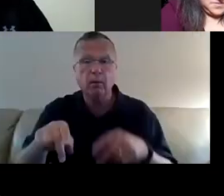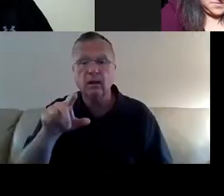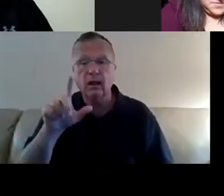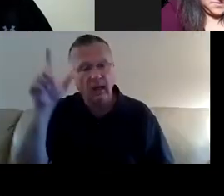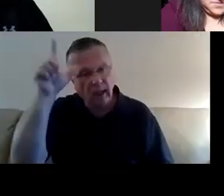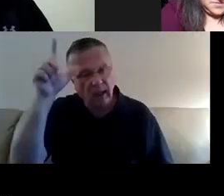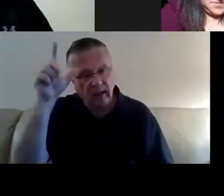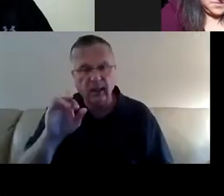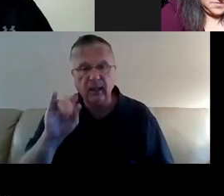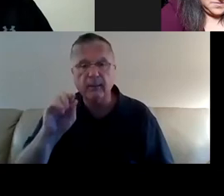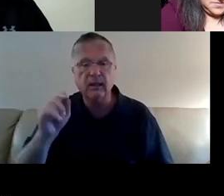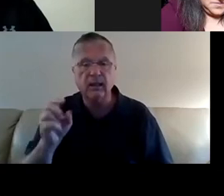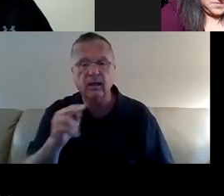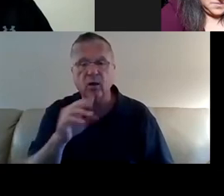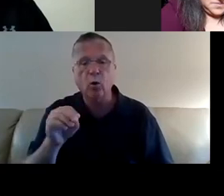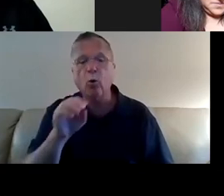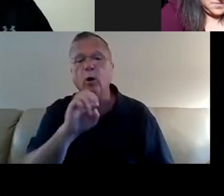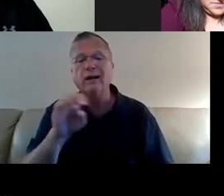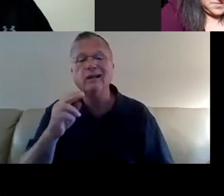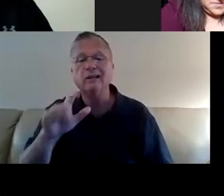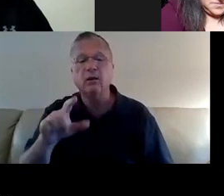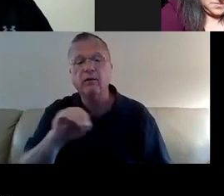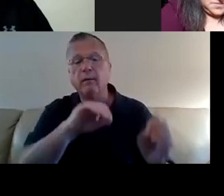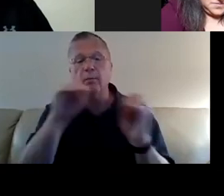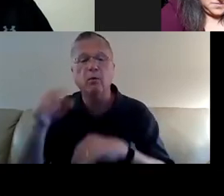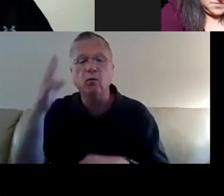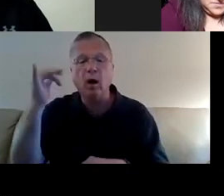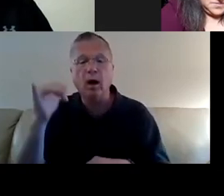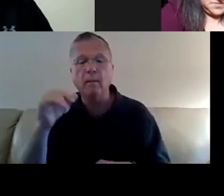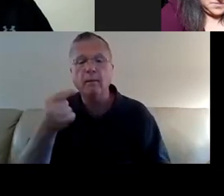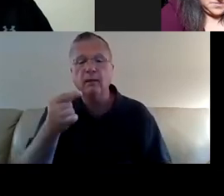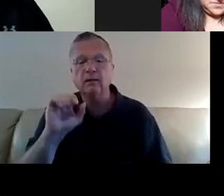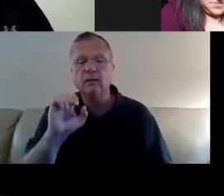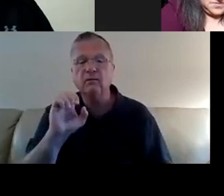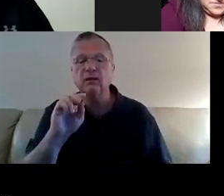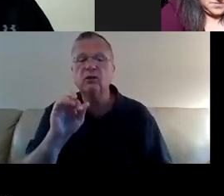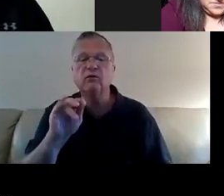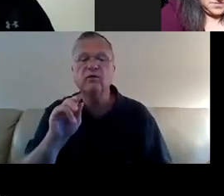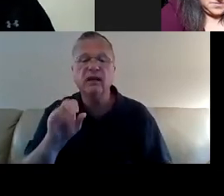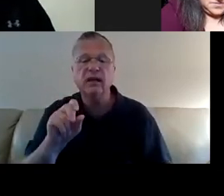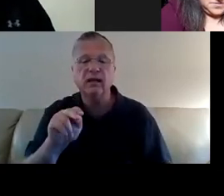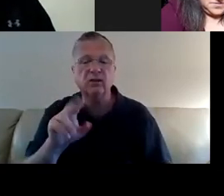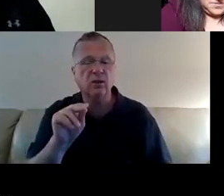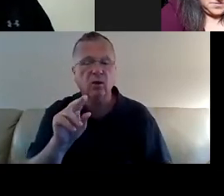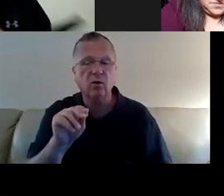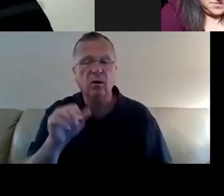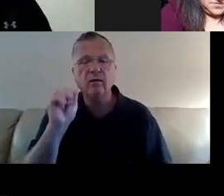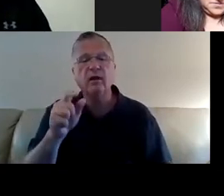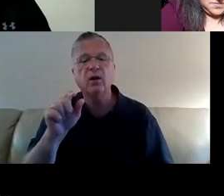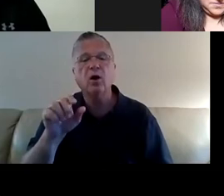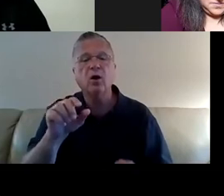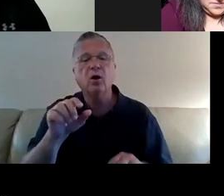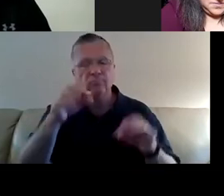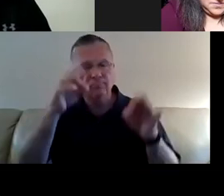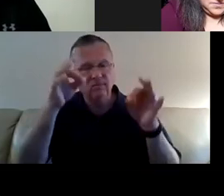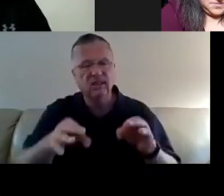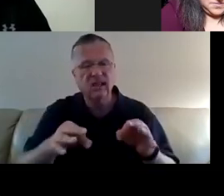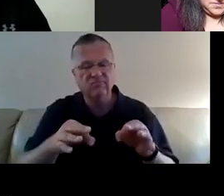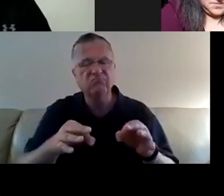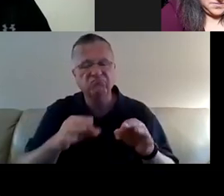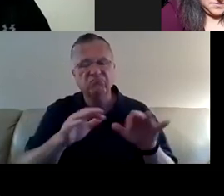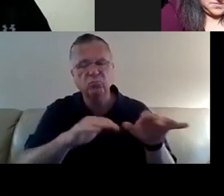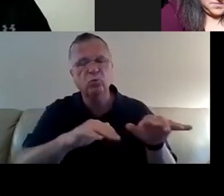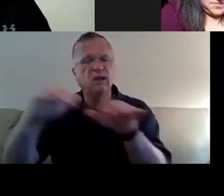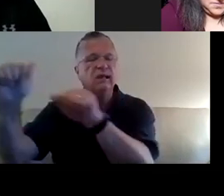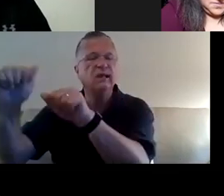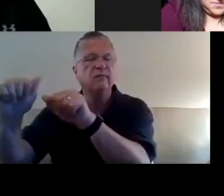person of East Hills moved out because of gentrification. They all chose to leave. They chose